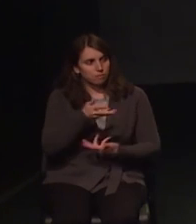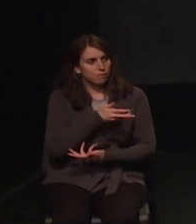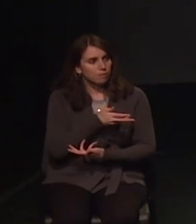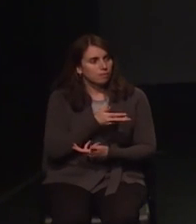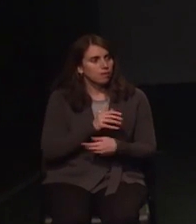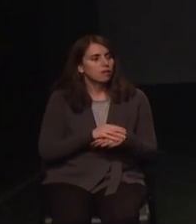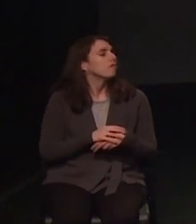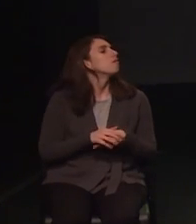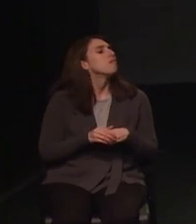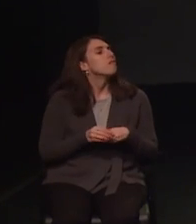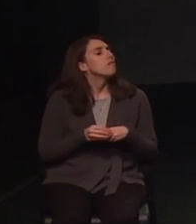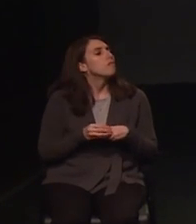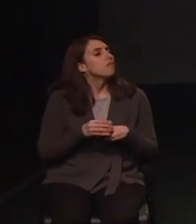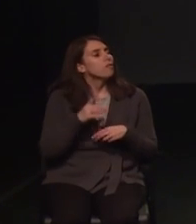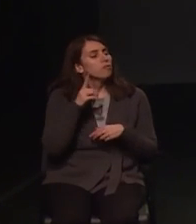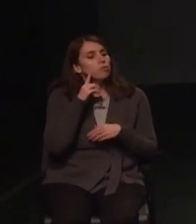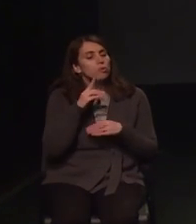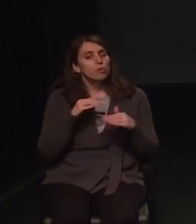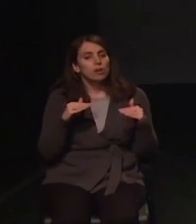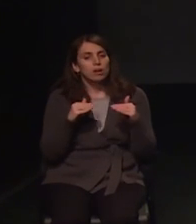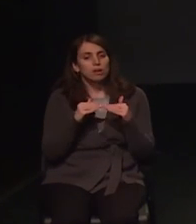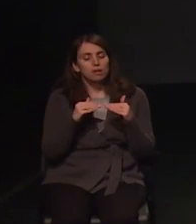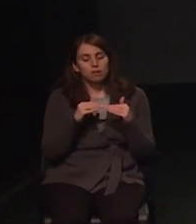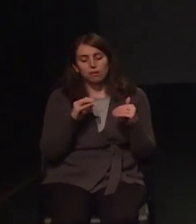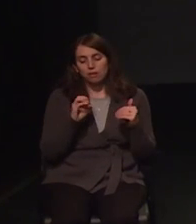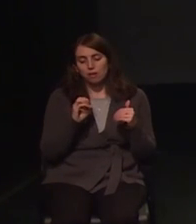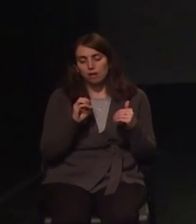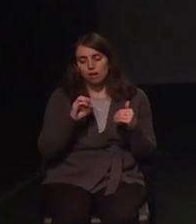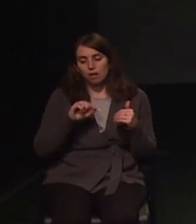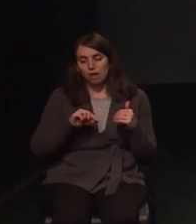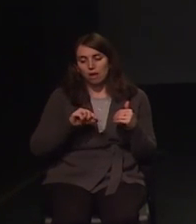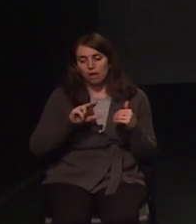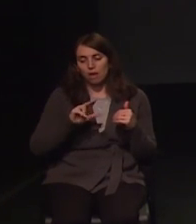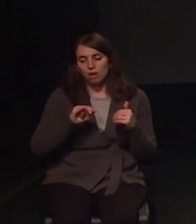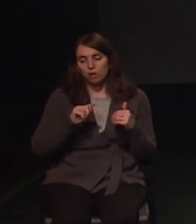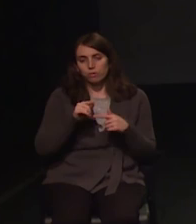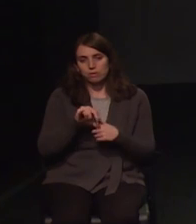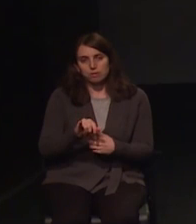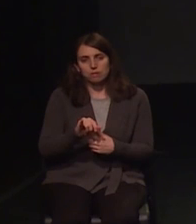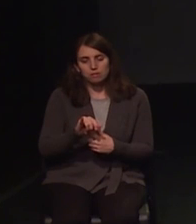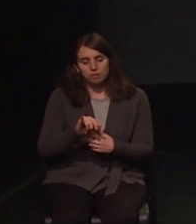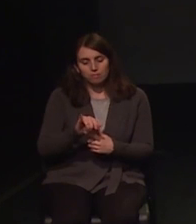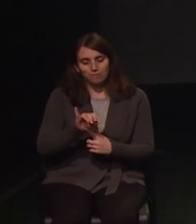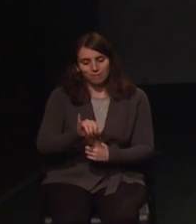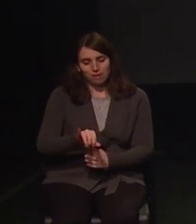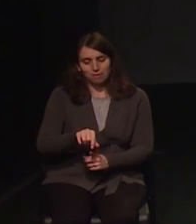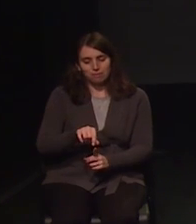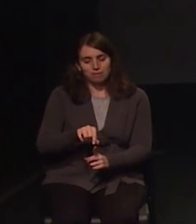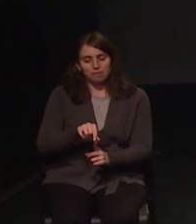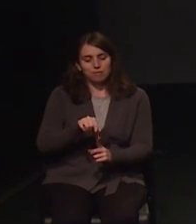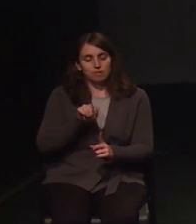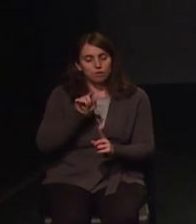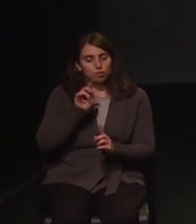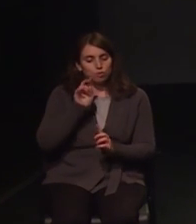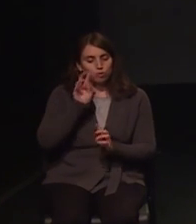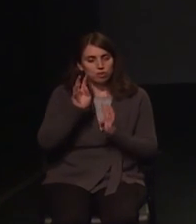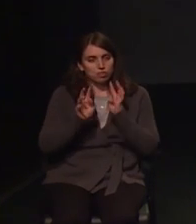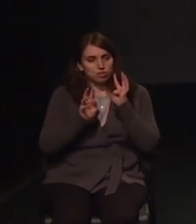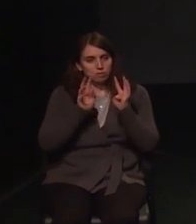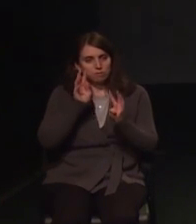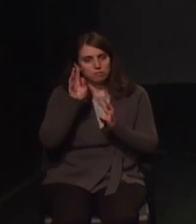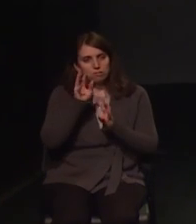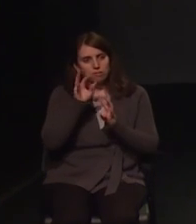And for equity, it's the creation of opportunities for